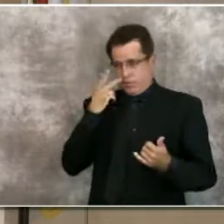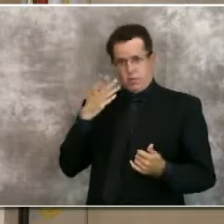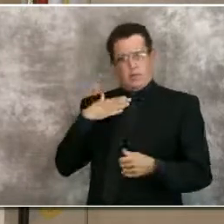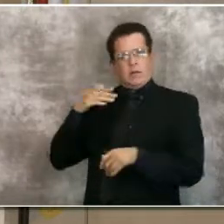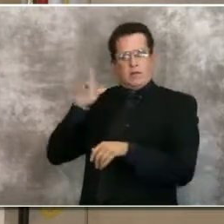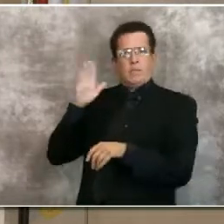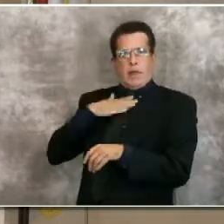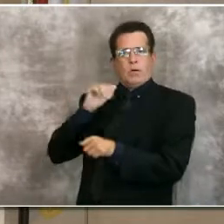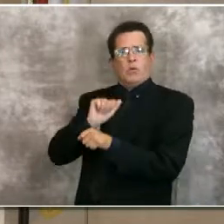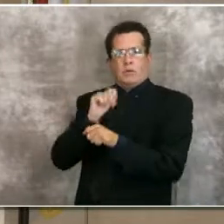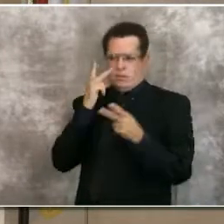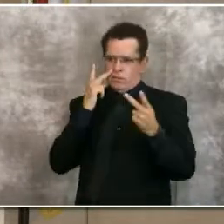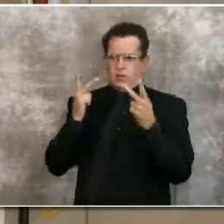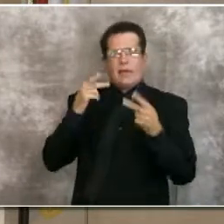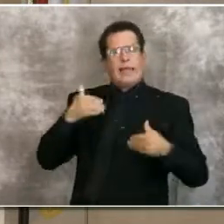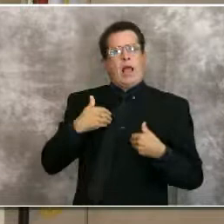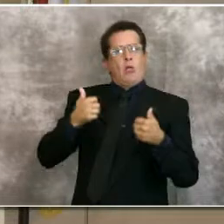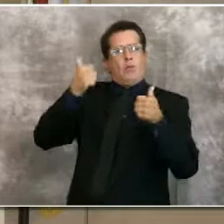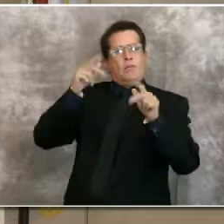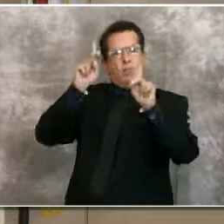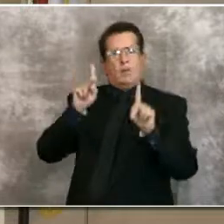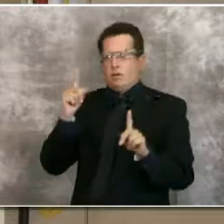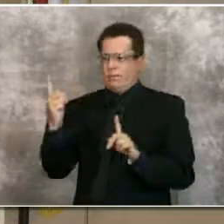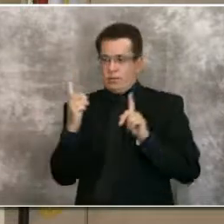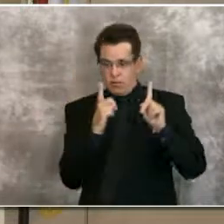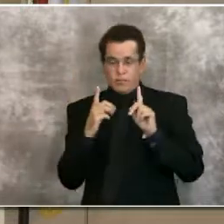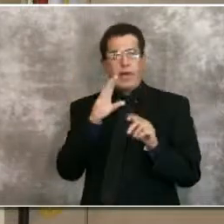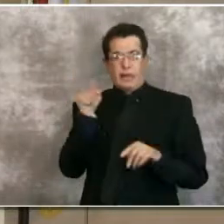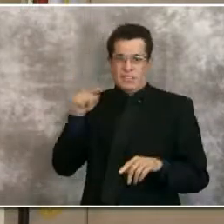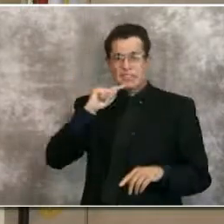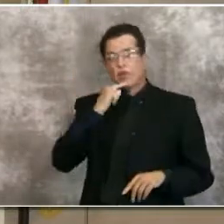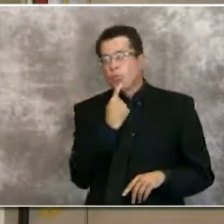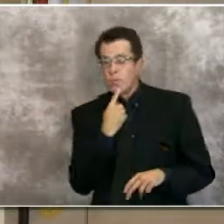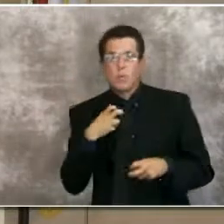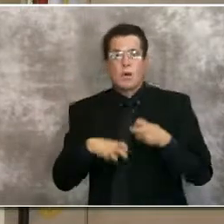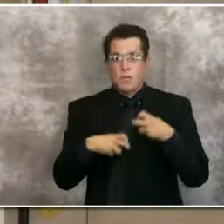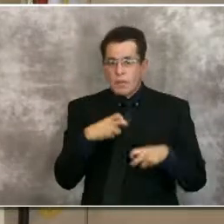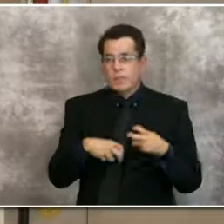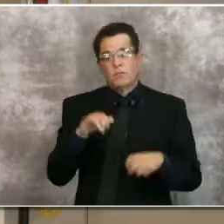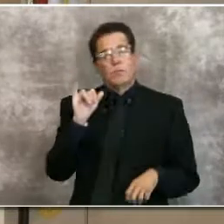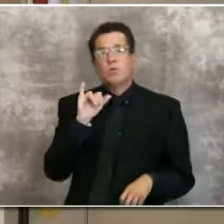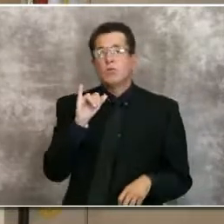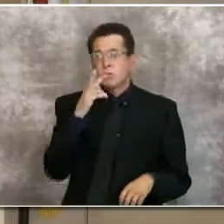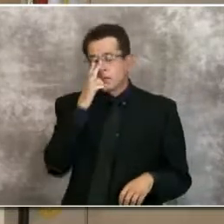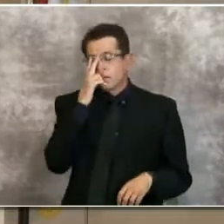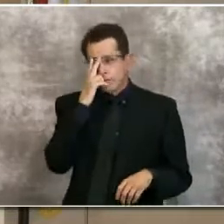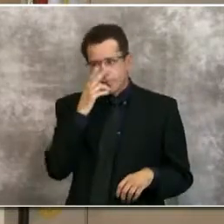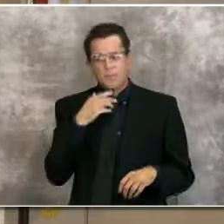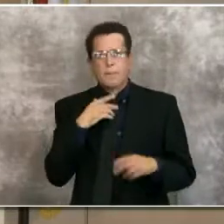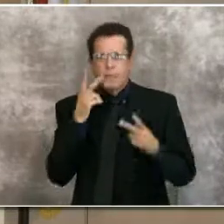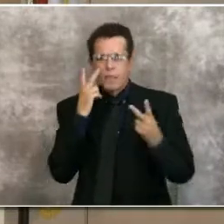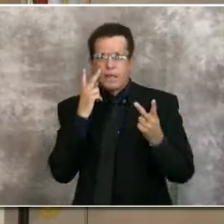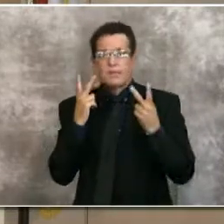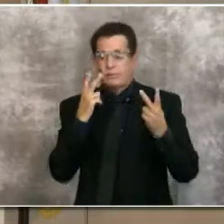younger patients showing up with more and more significant complications. And it's certainly true that the mortality